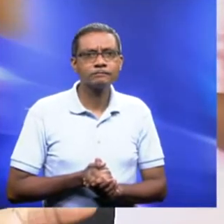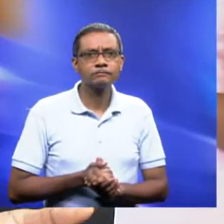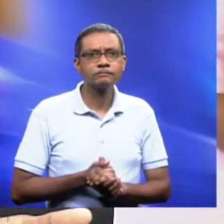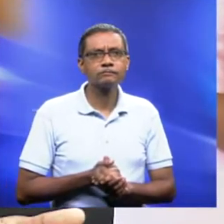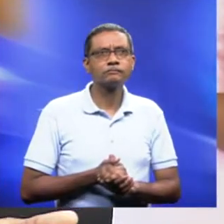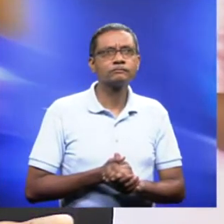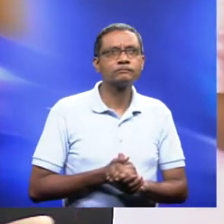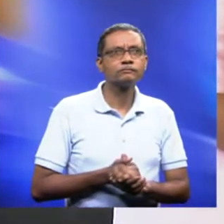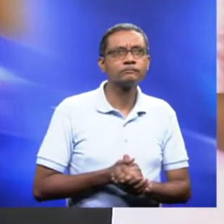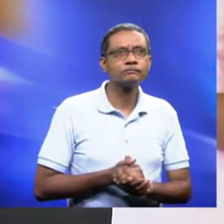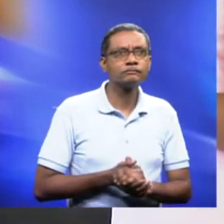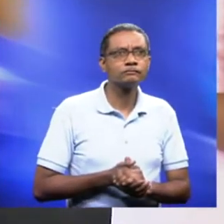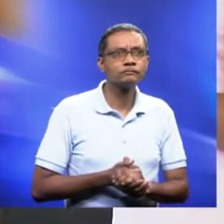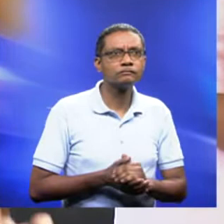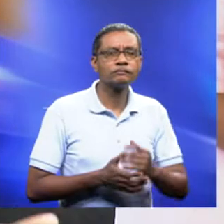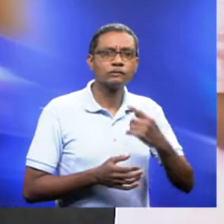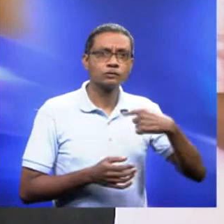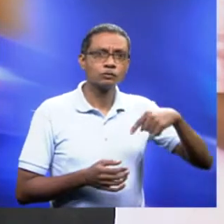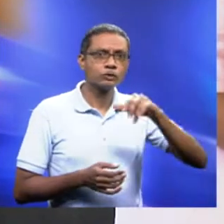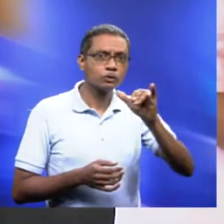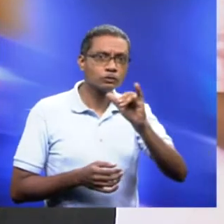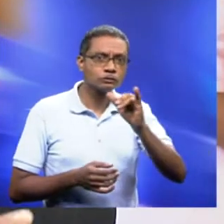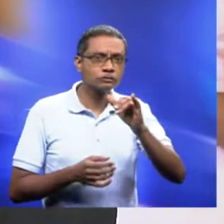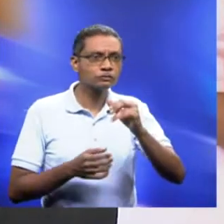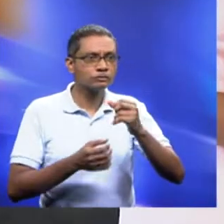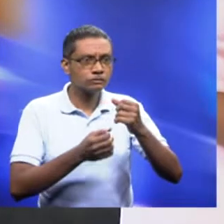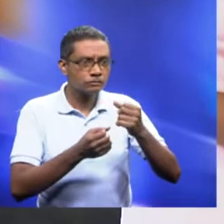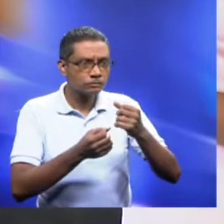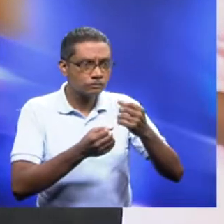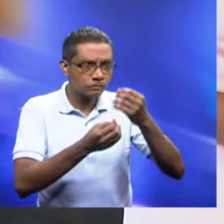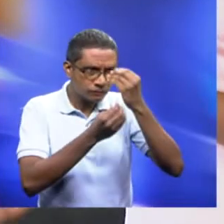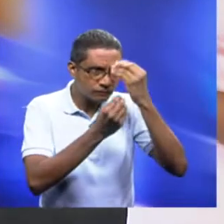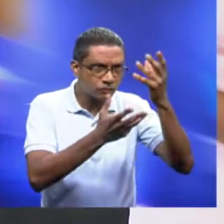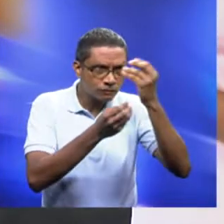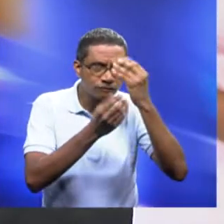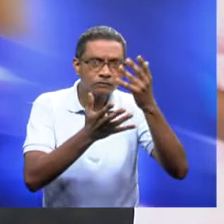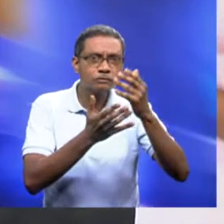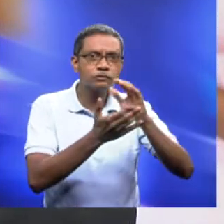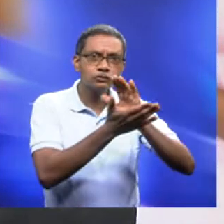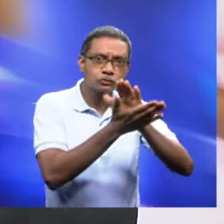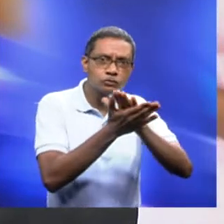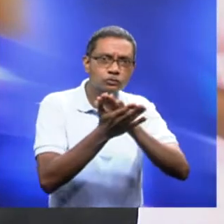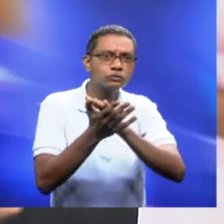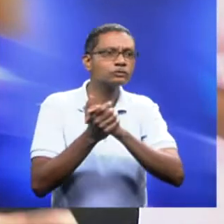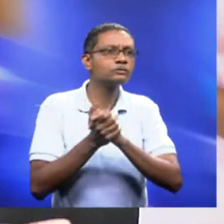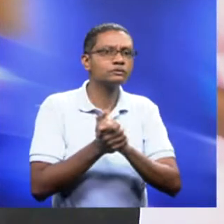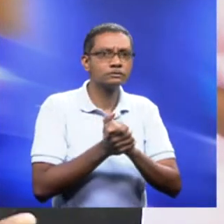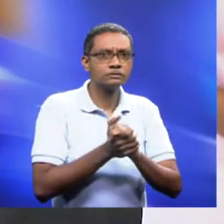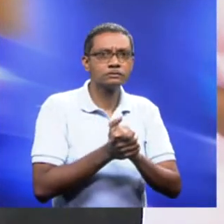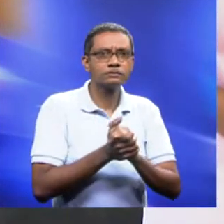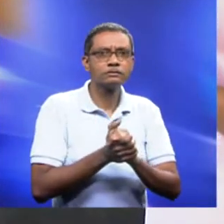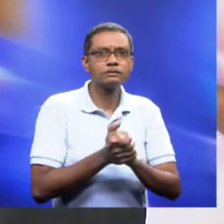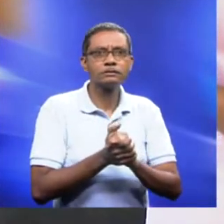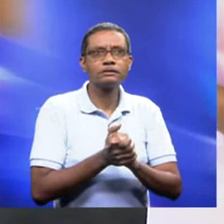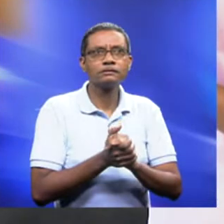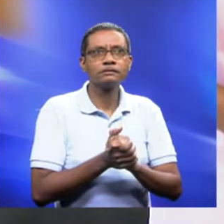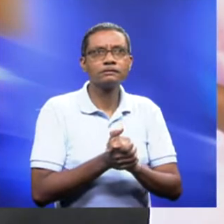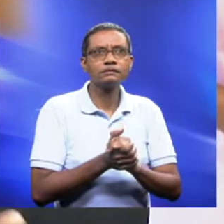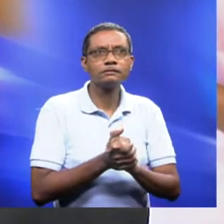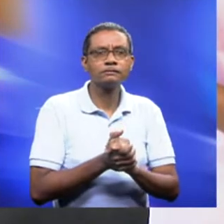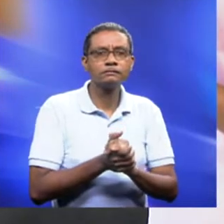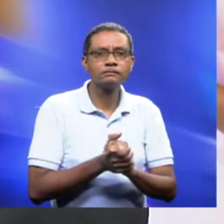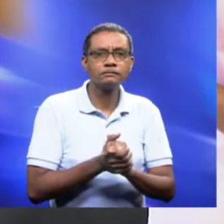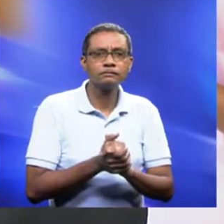to participate in cybersecurity. We try that. Those are some of the activities that we participate in. But primarily it's about incident